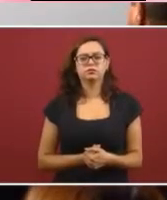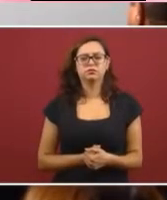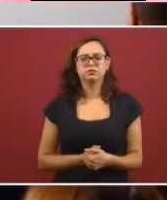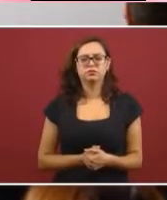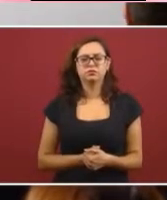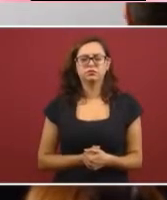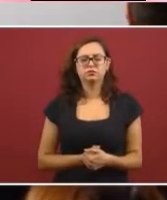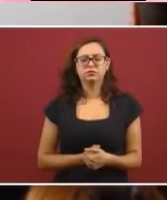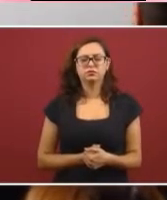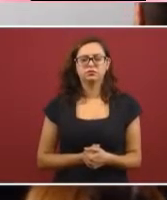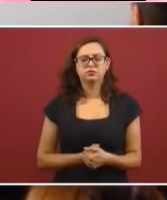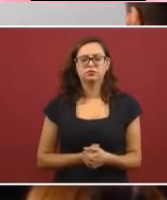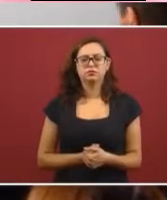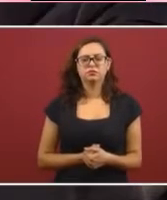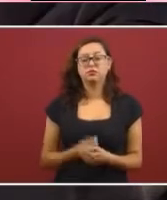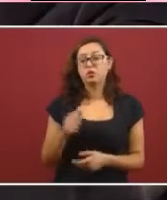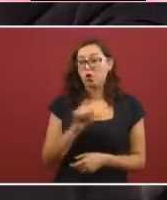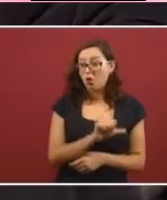that are